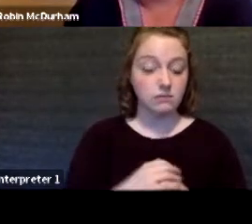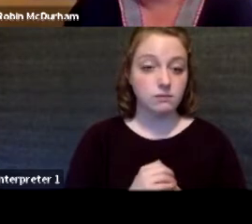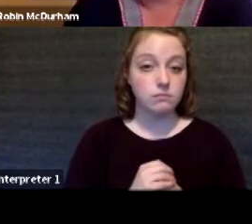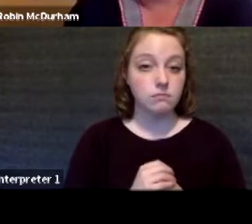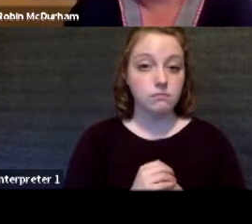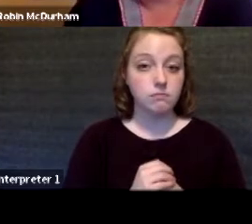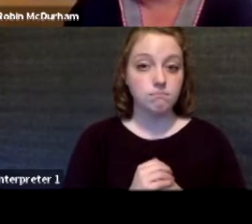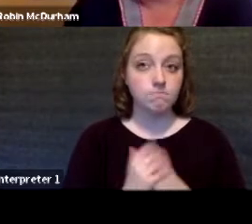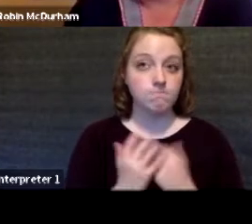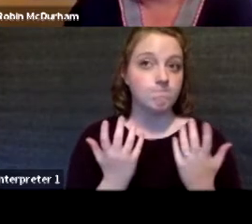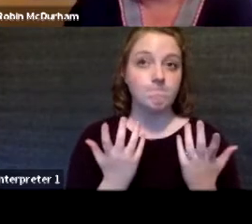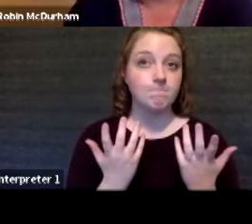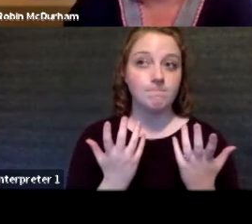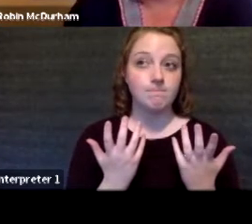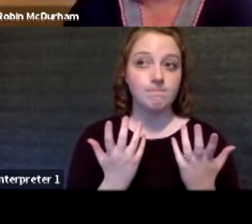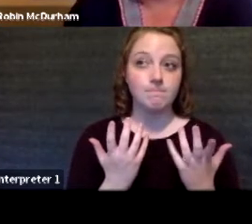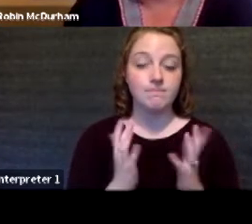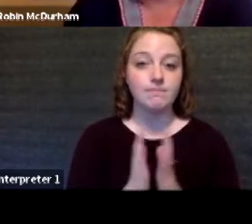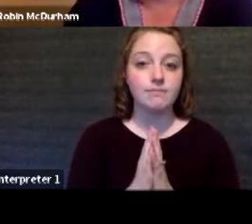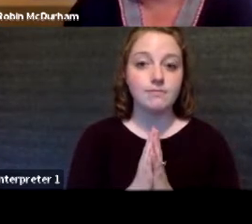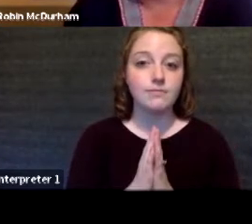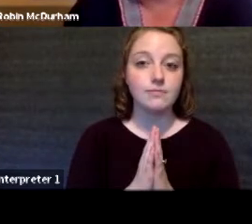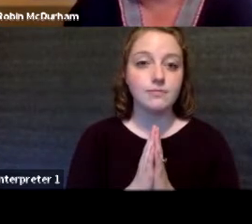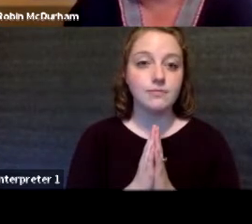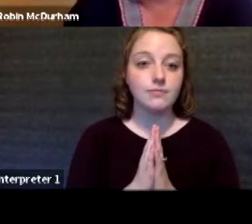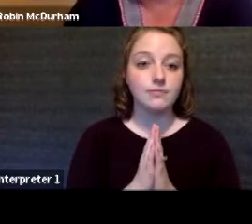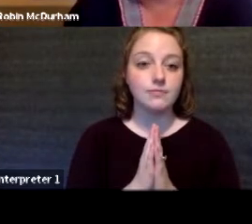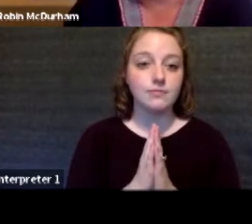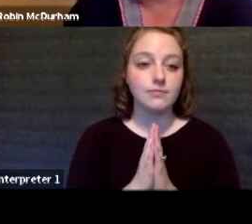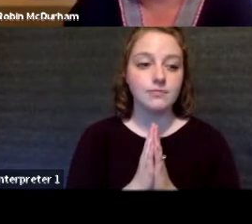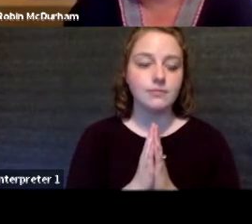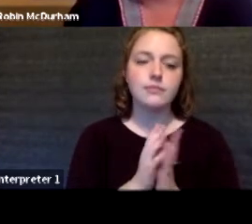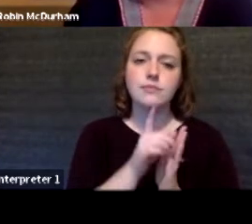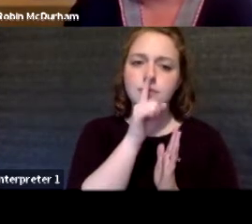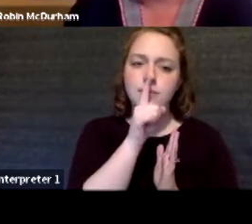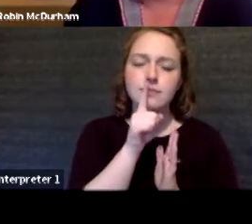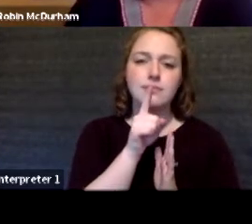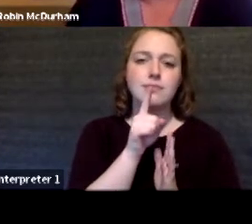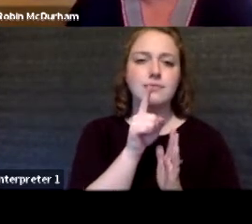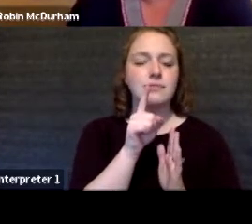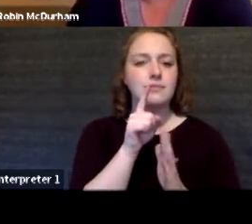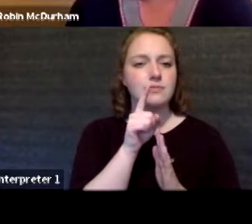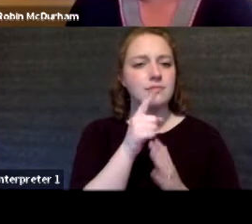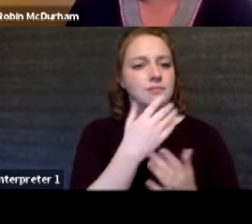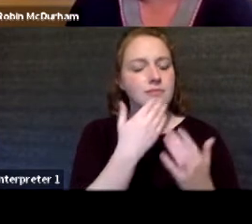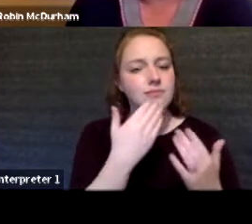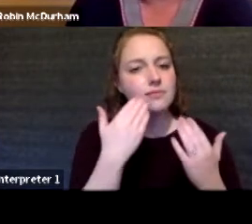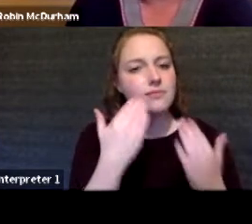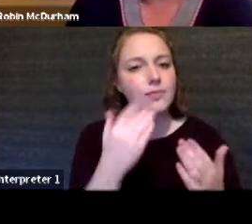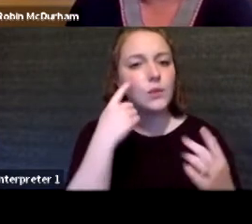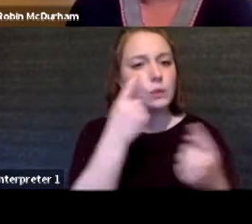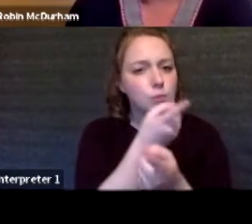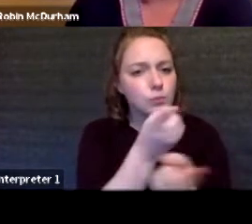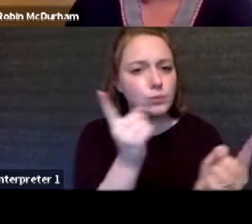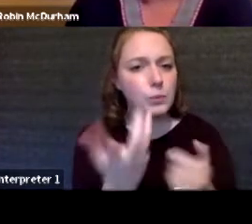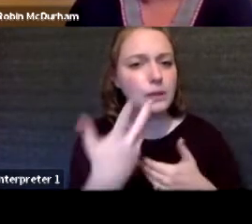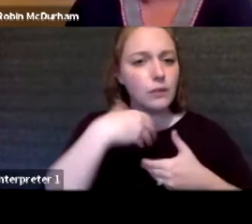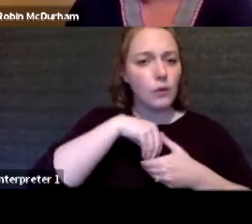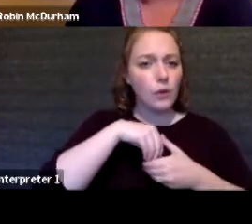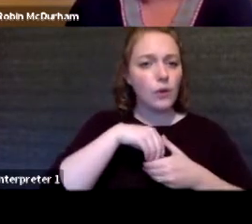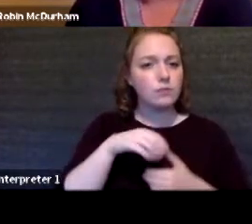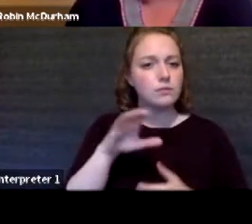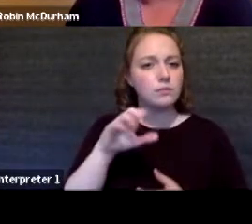And, as always, we can express our appreciation to those that are involved on our community advisory committee.